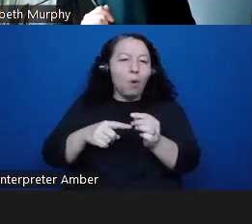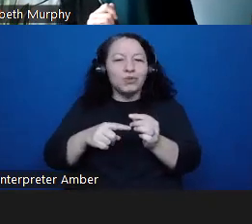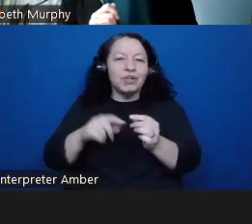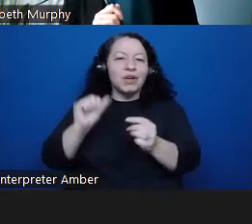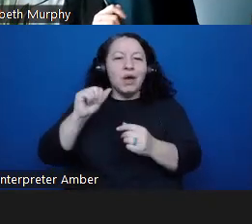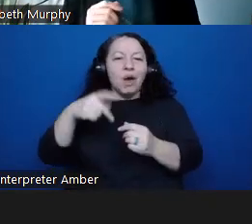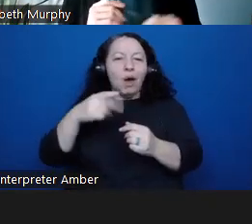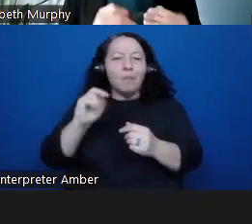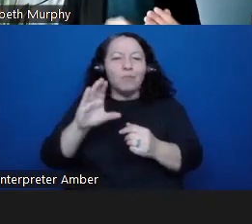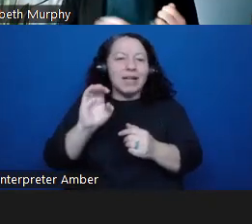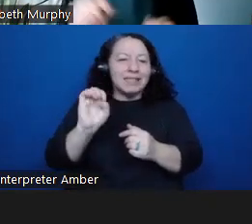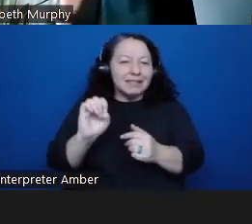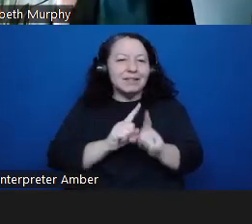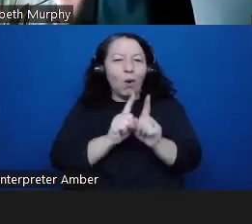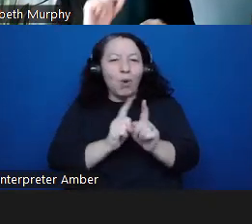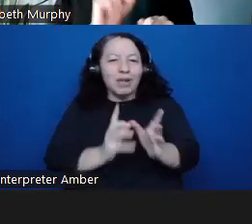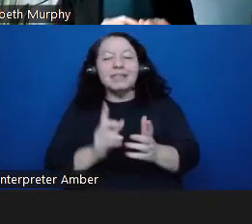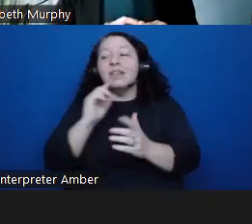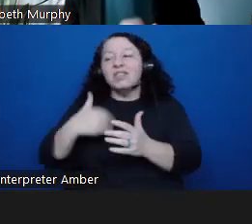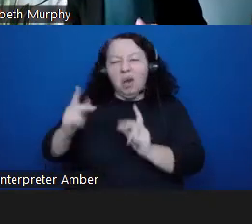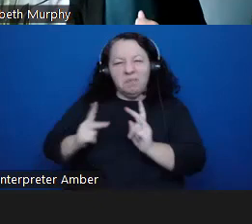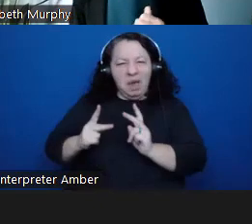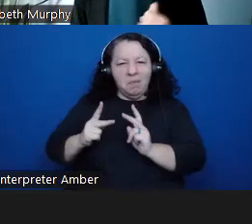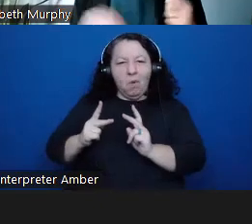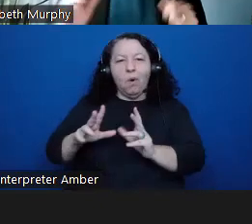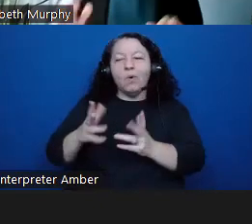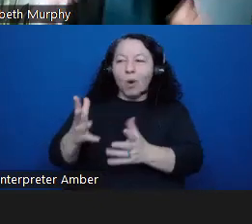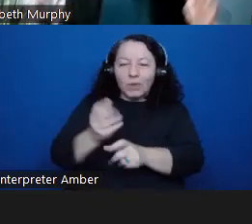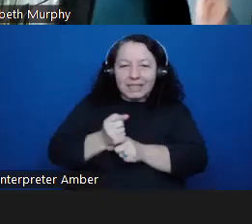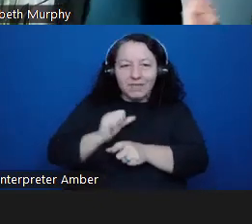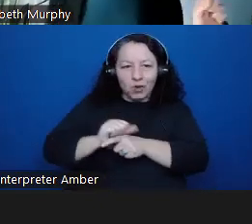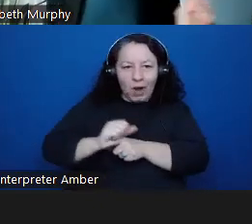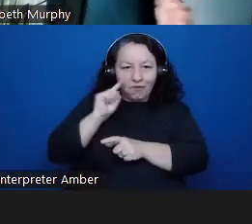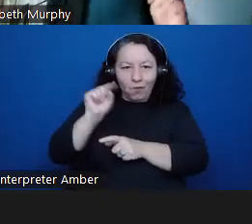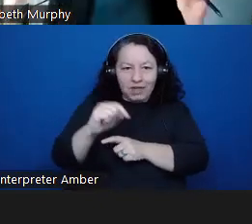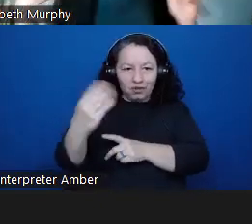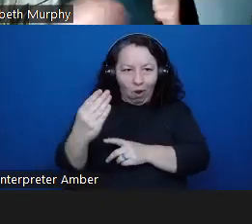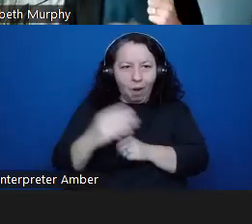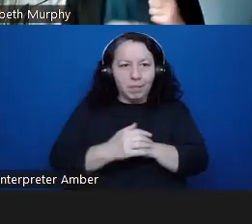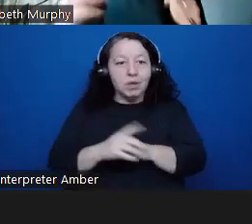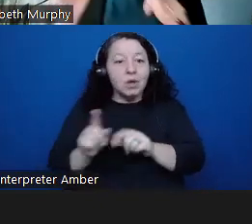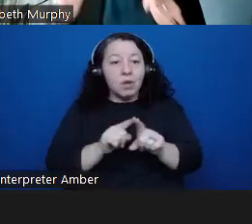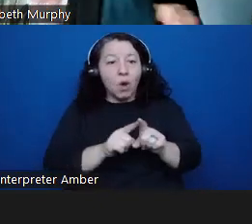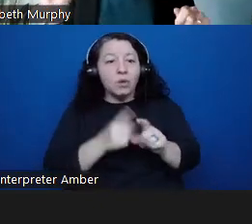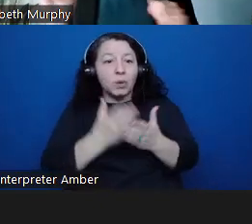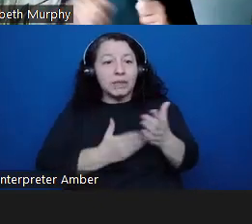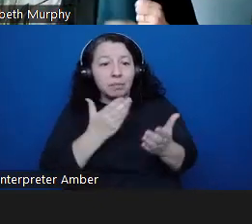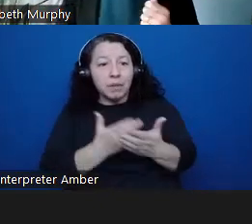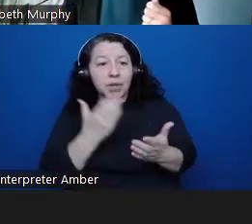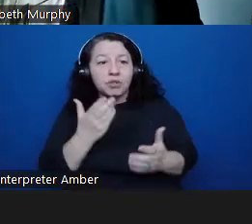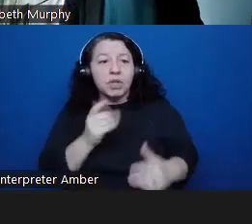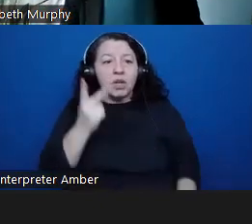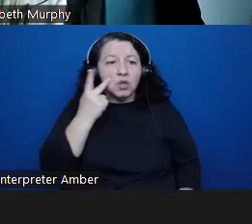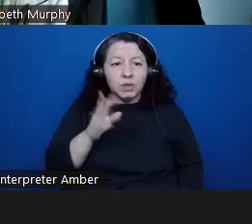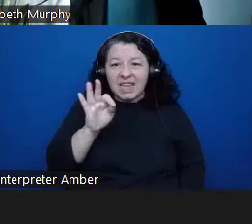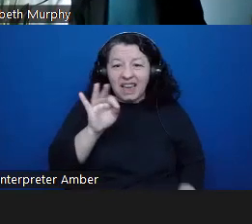the job. There are also fingerprints that have been observed at Capharnaum in Galilee, which are small, so small that they were